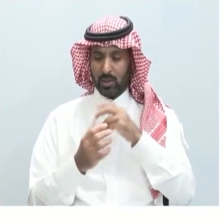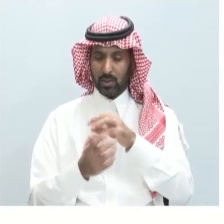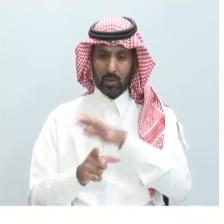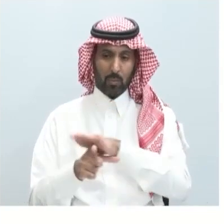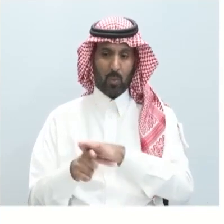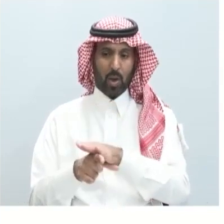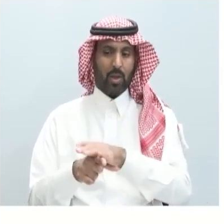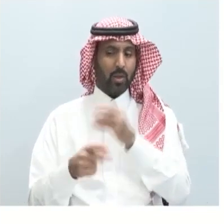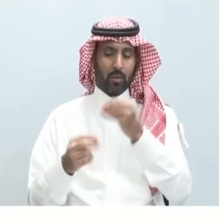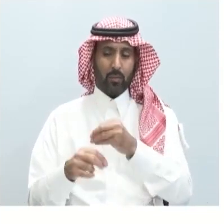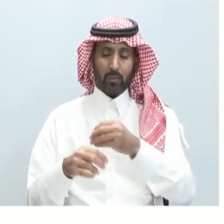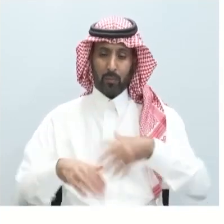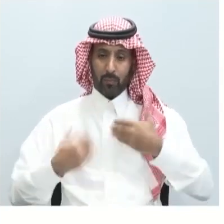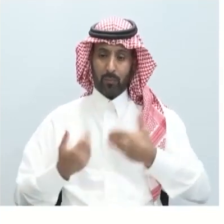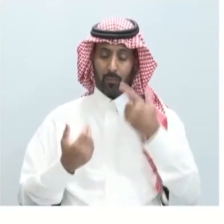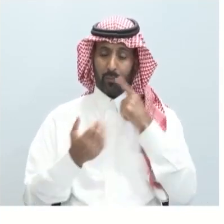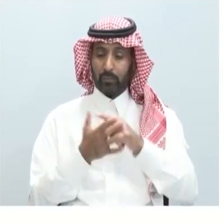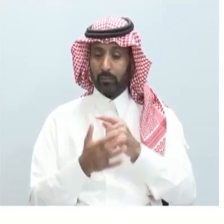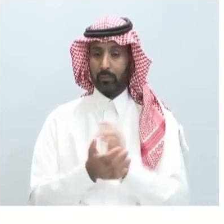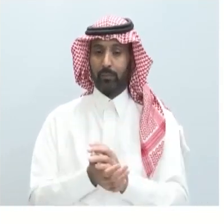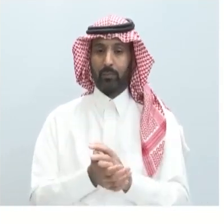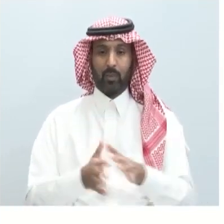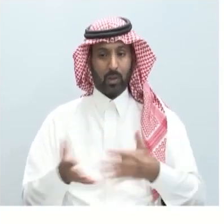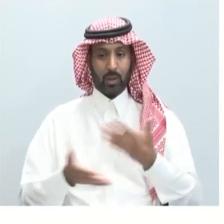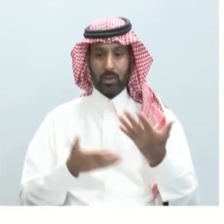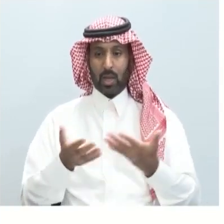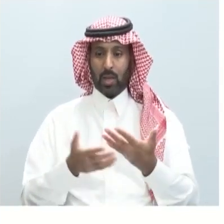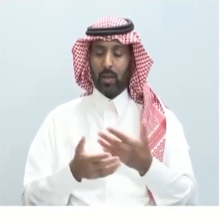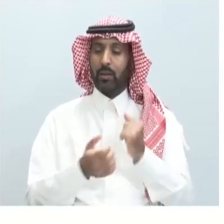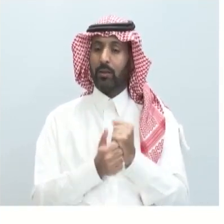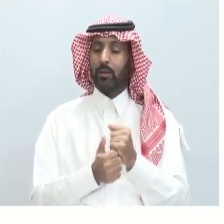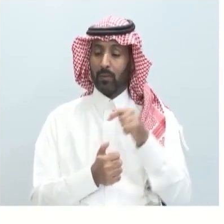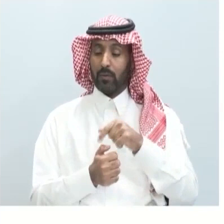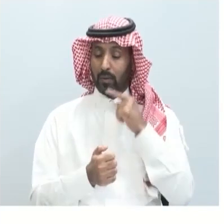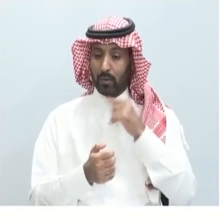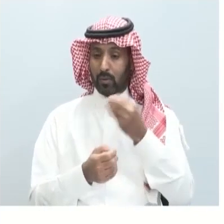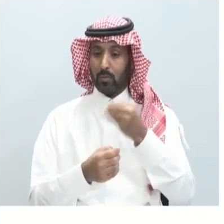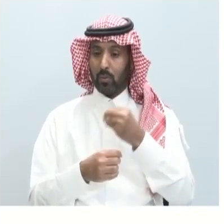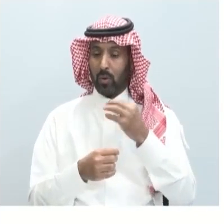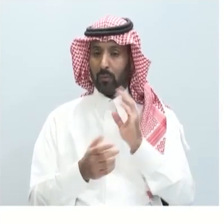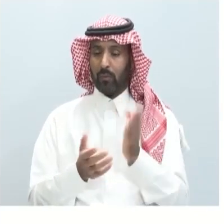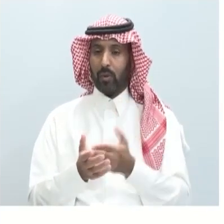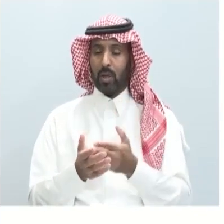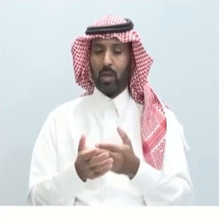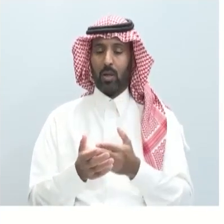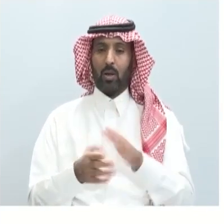citizens? What types of events and activities will be available for citizens?